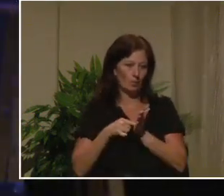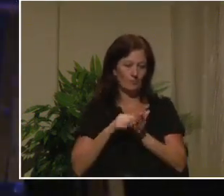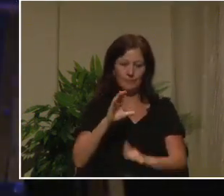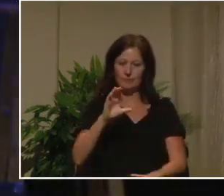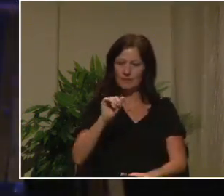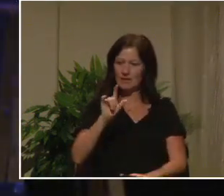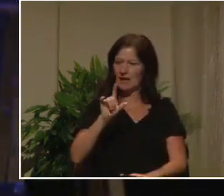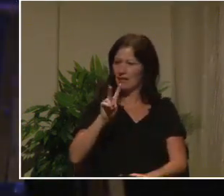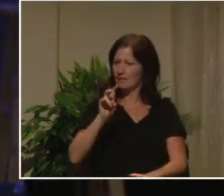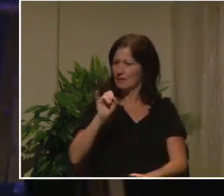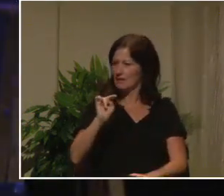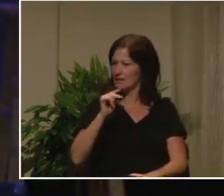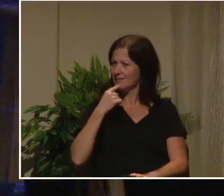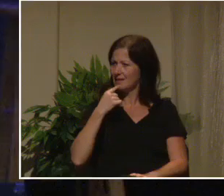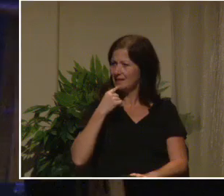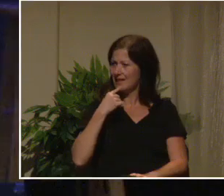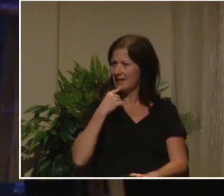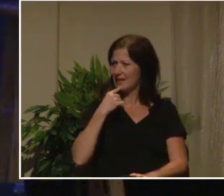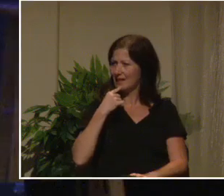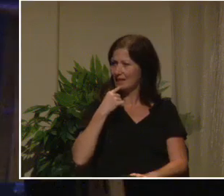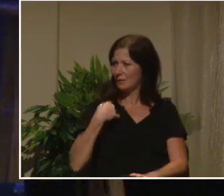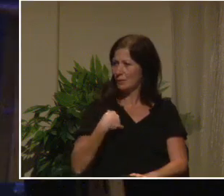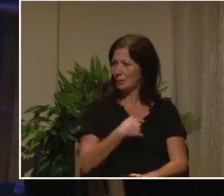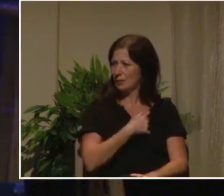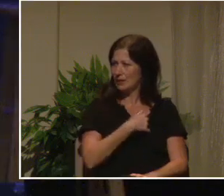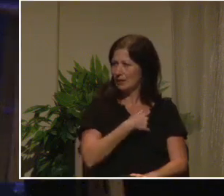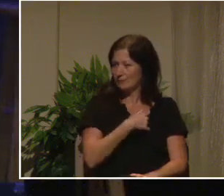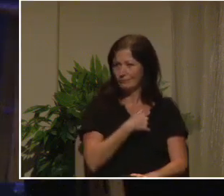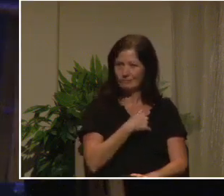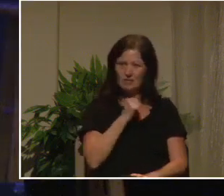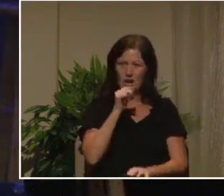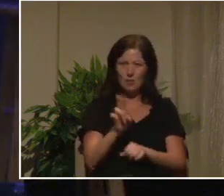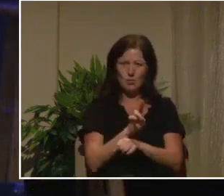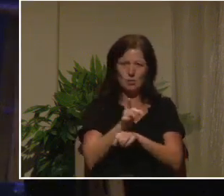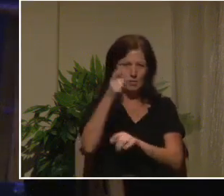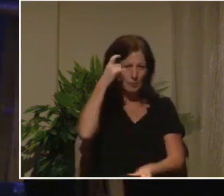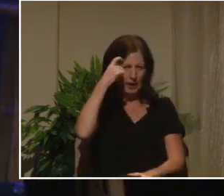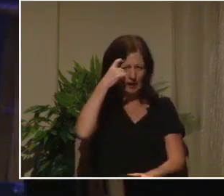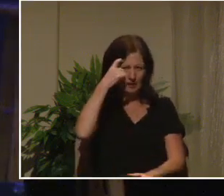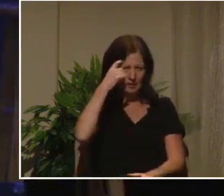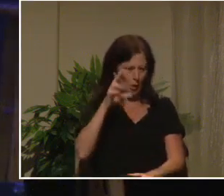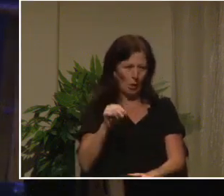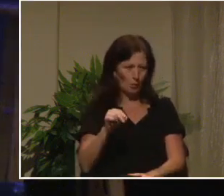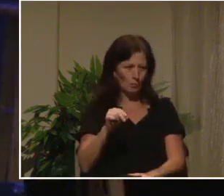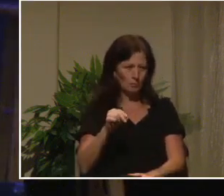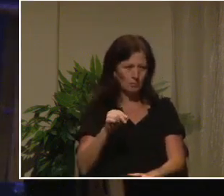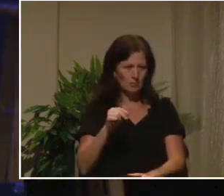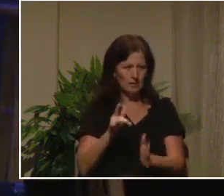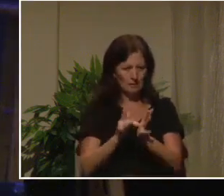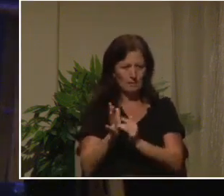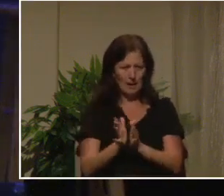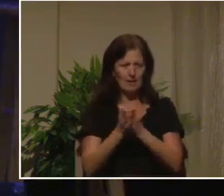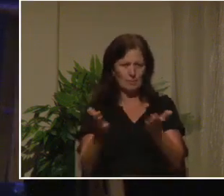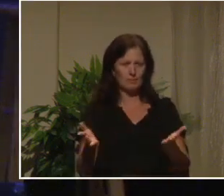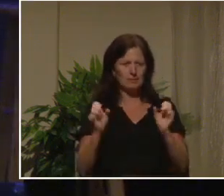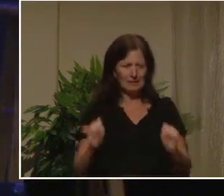like simpletons and we check our brain at the door. The Bible can be complex, and we have to think it